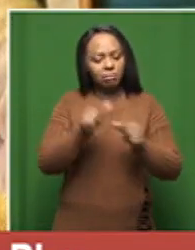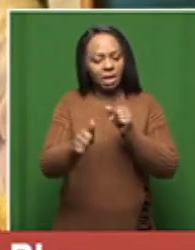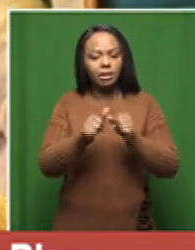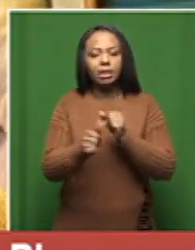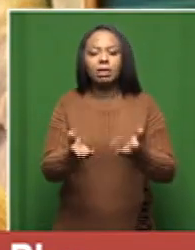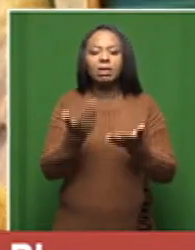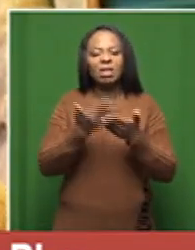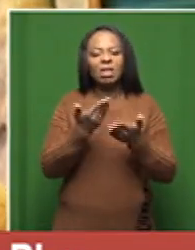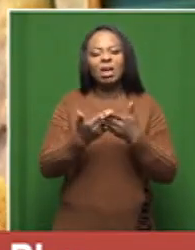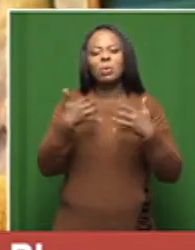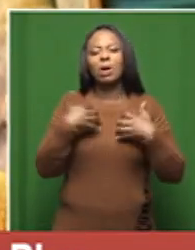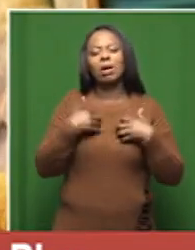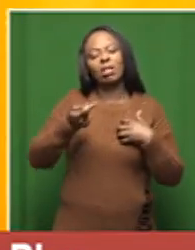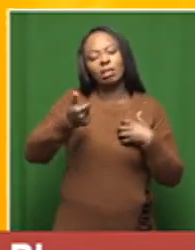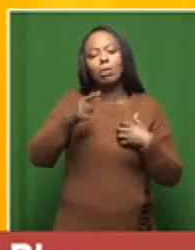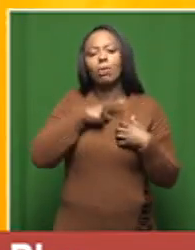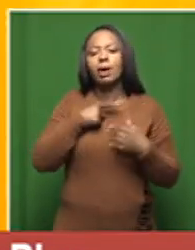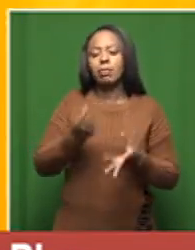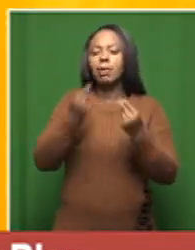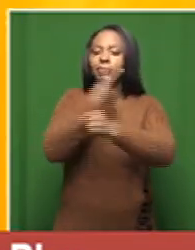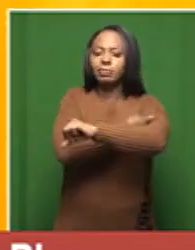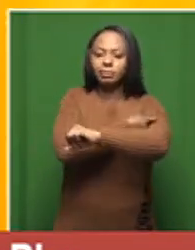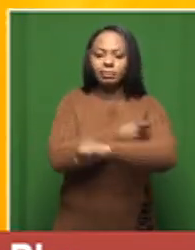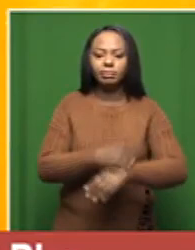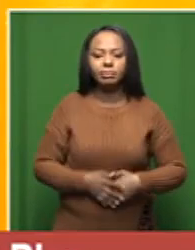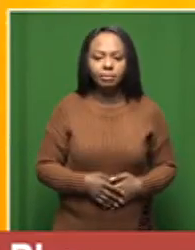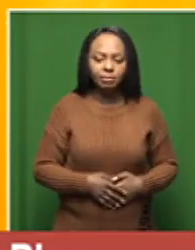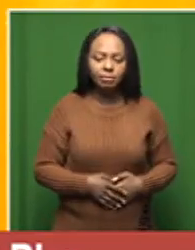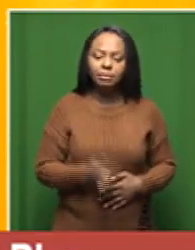less worried because I got the jab.